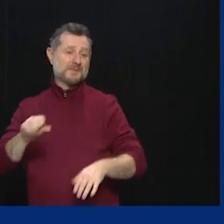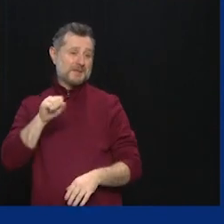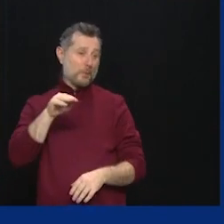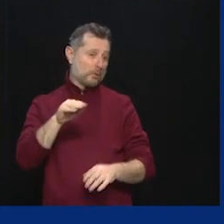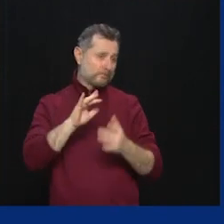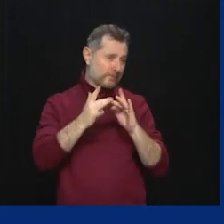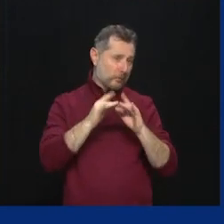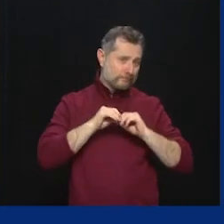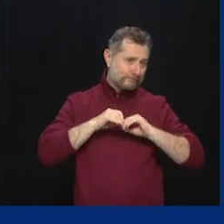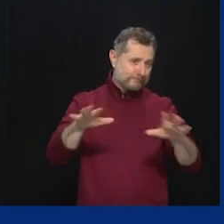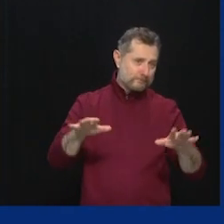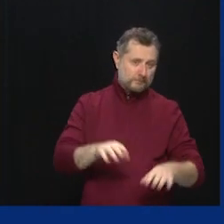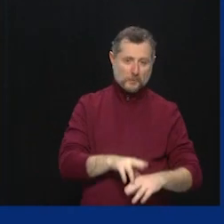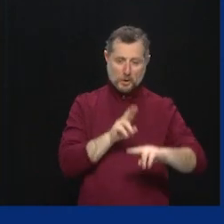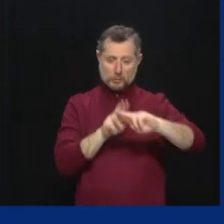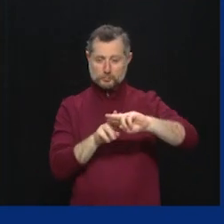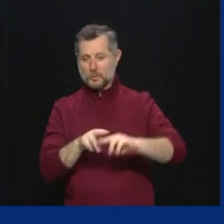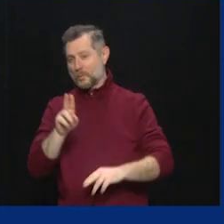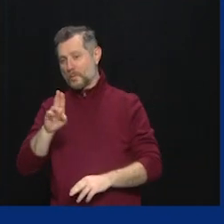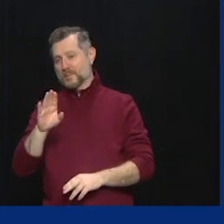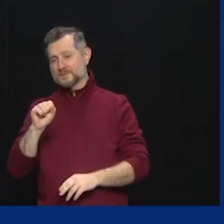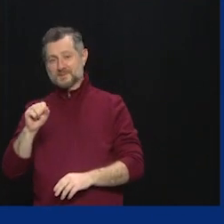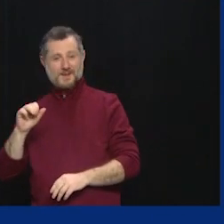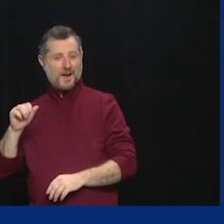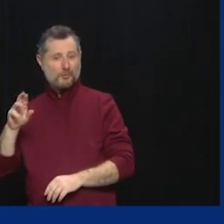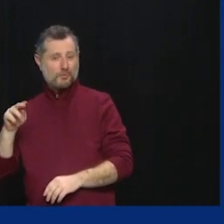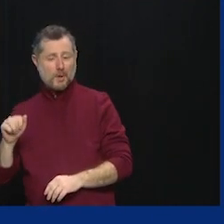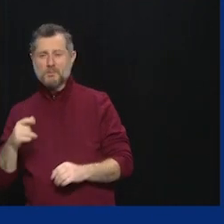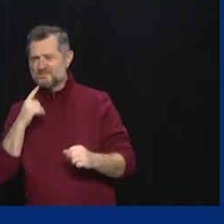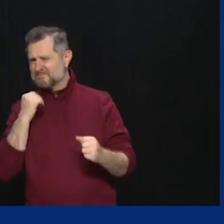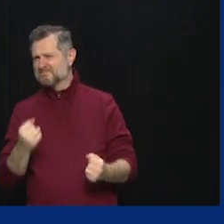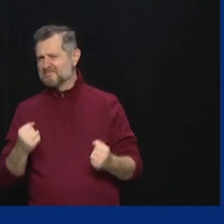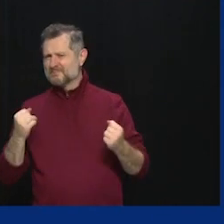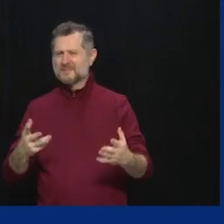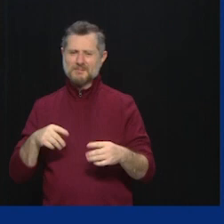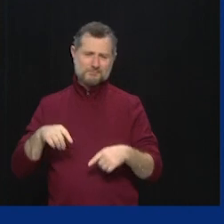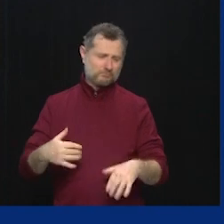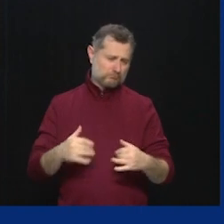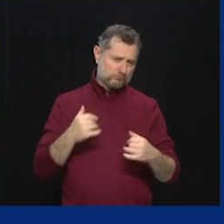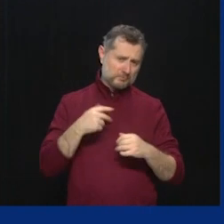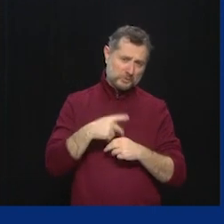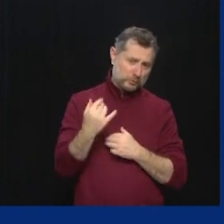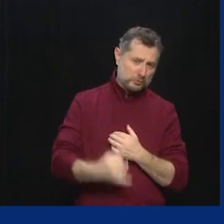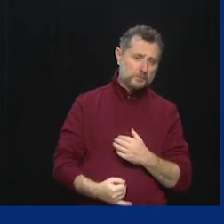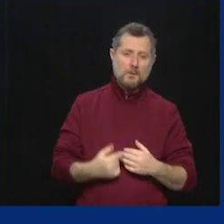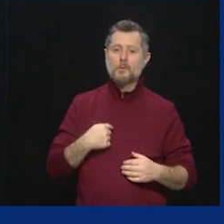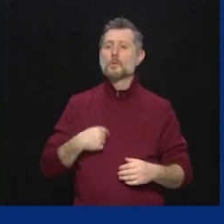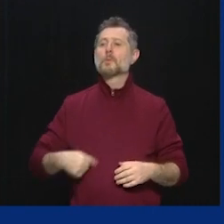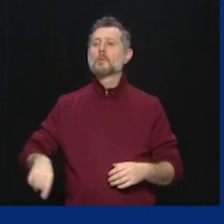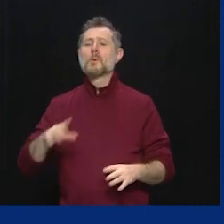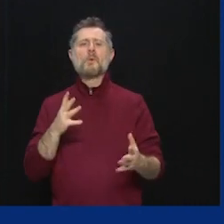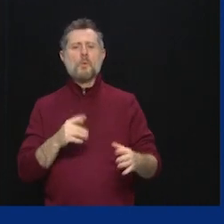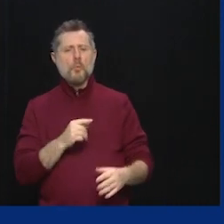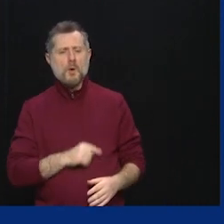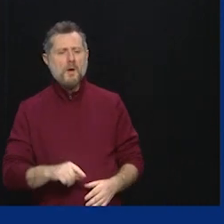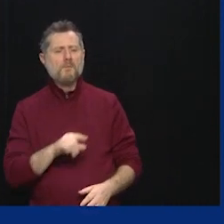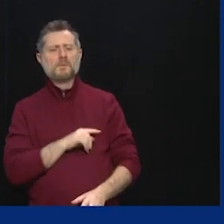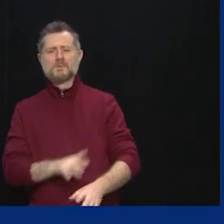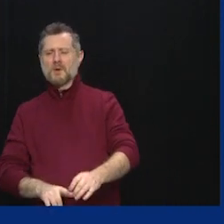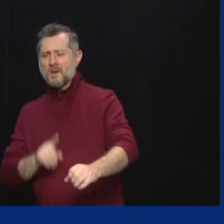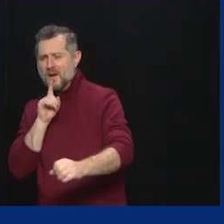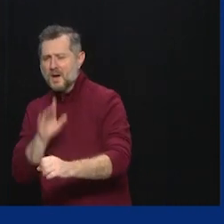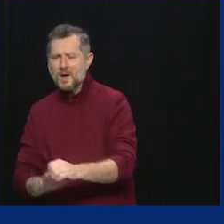us is the quality, the commitment, and the passion shared by everyone that's played a role in this